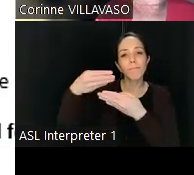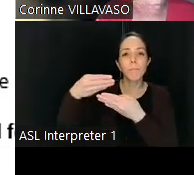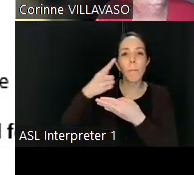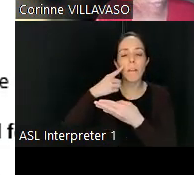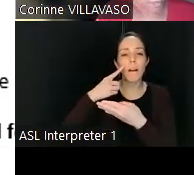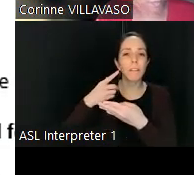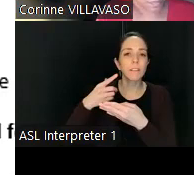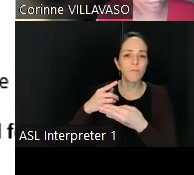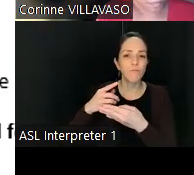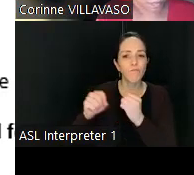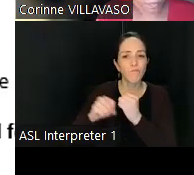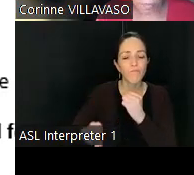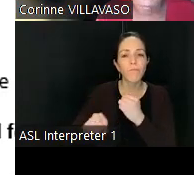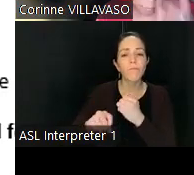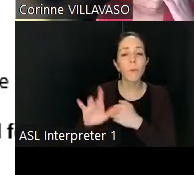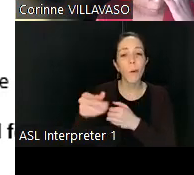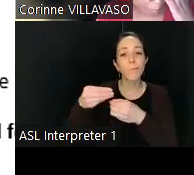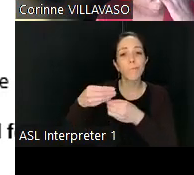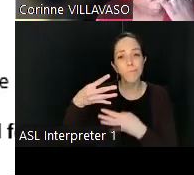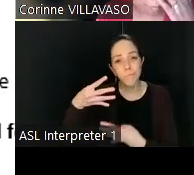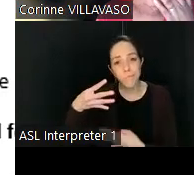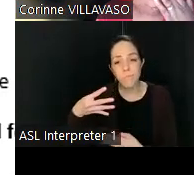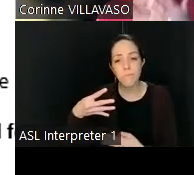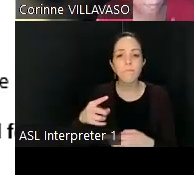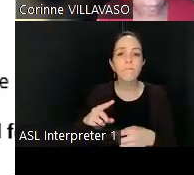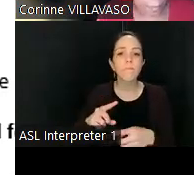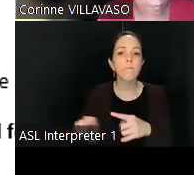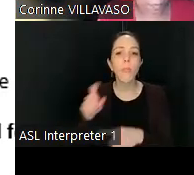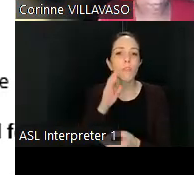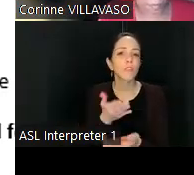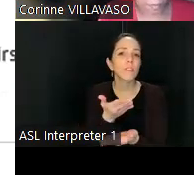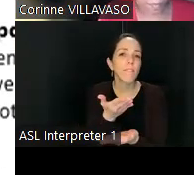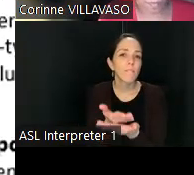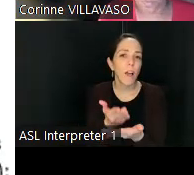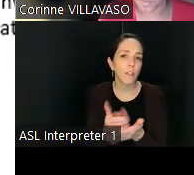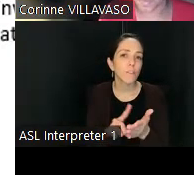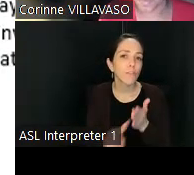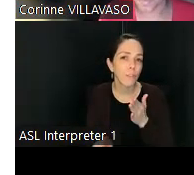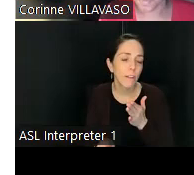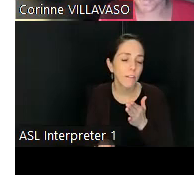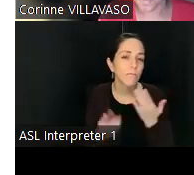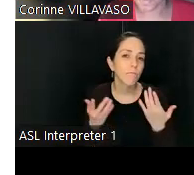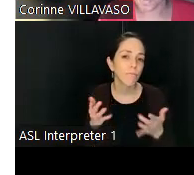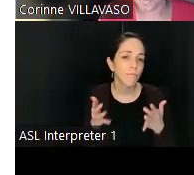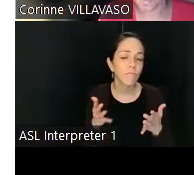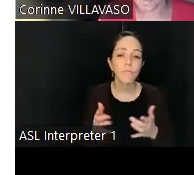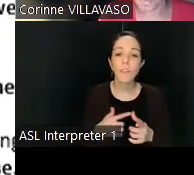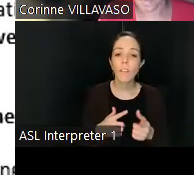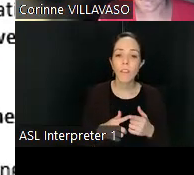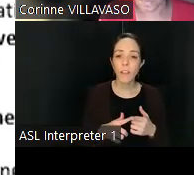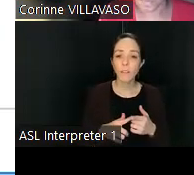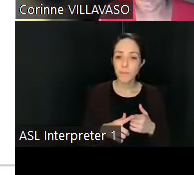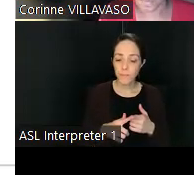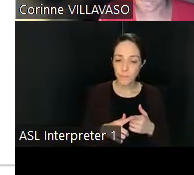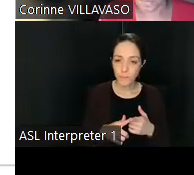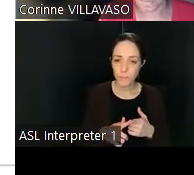wanted to flag that in the interest of transparency, they're fact checks and references and things like that. And then the other thing worth mentioning